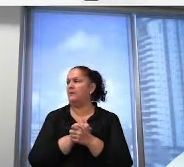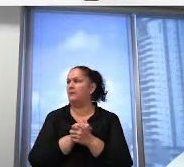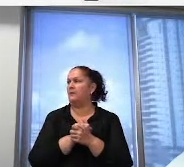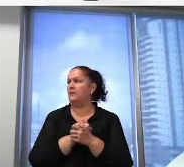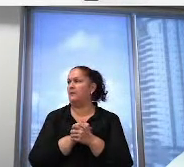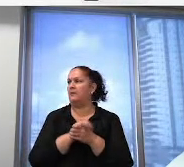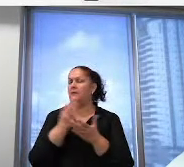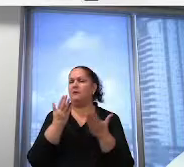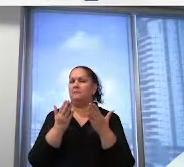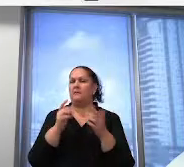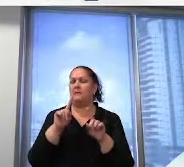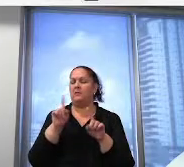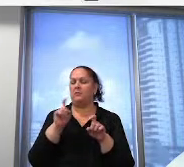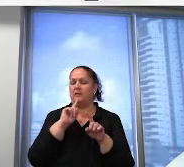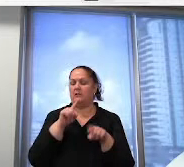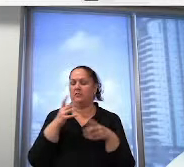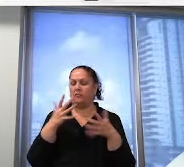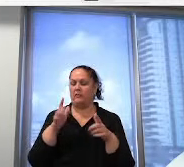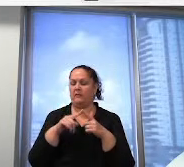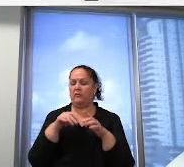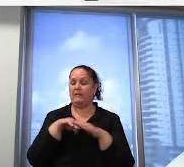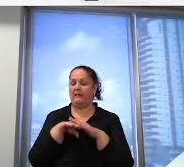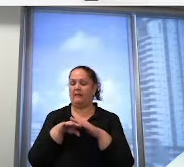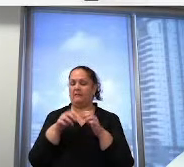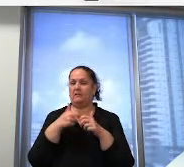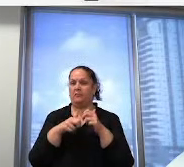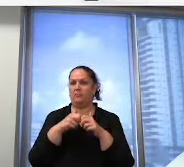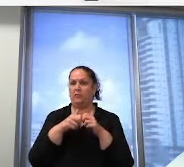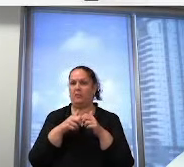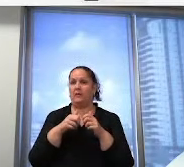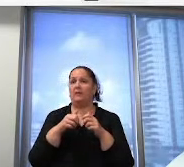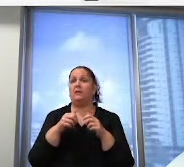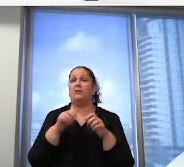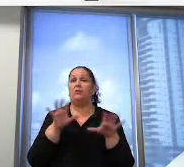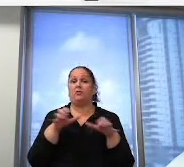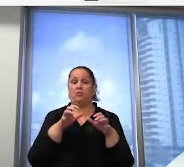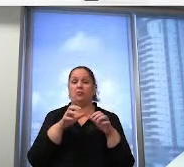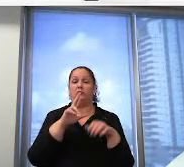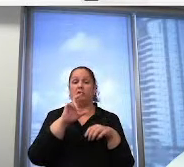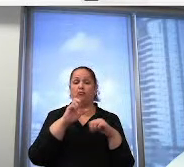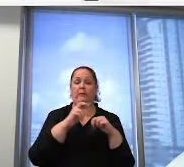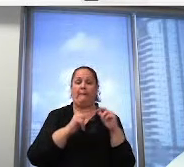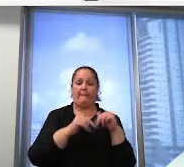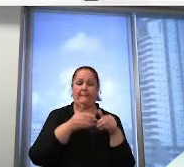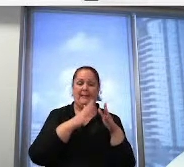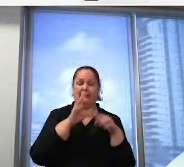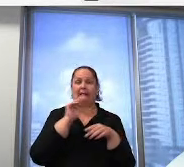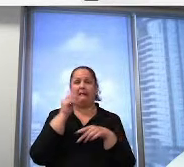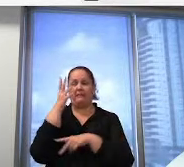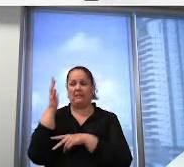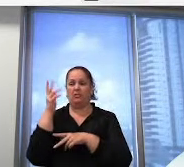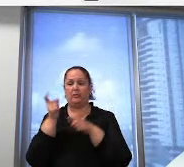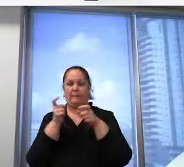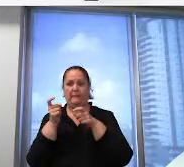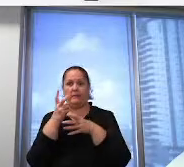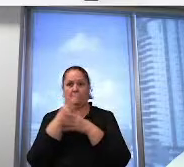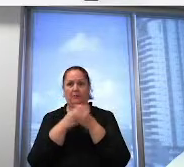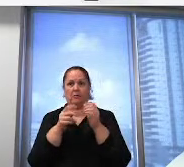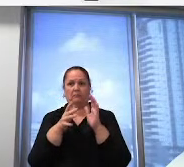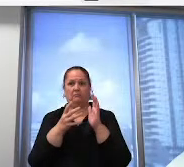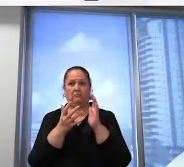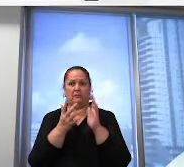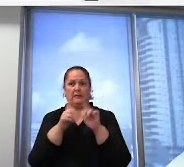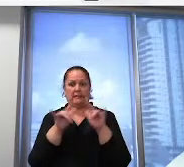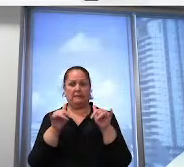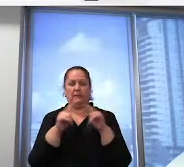Has there been any problem with, maybe the question was already answered in terms of the access problem. When you're simultaneously doing rebuild and vegetation